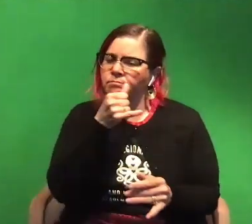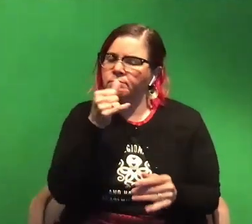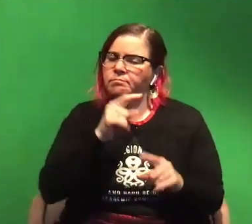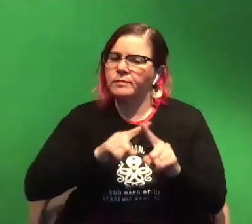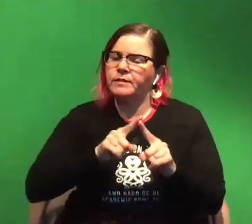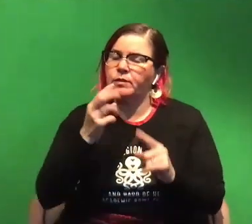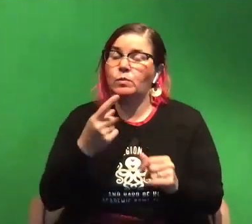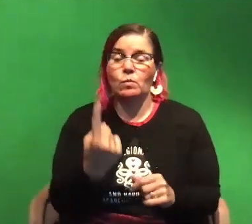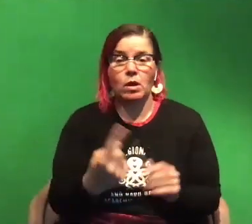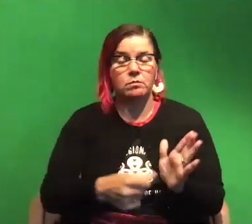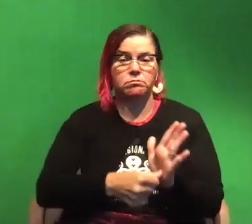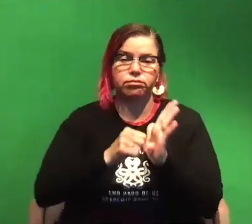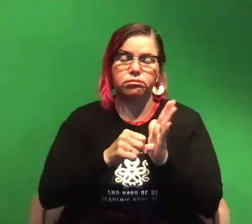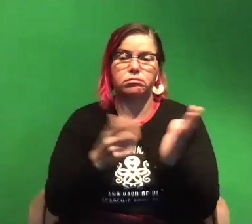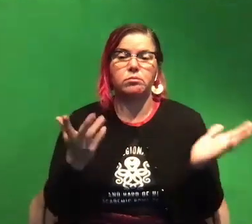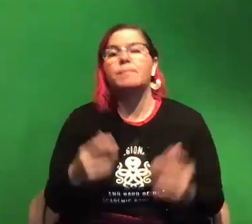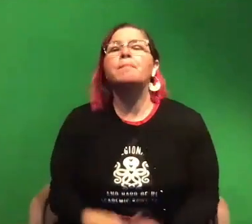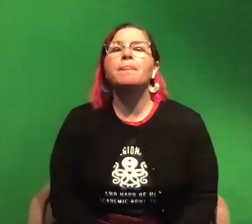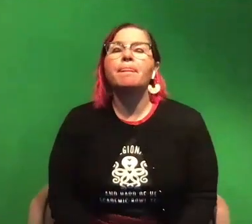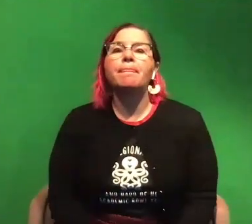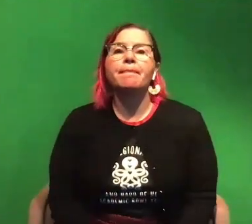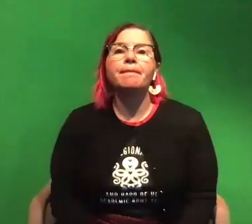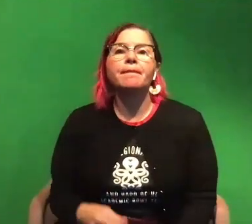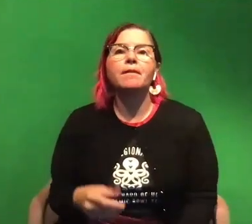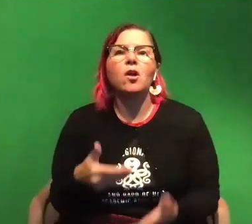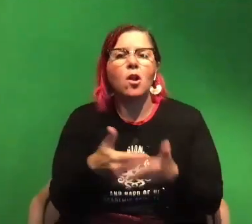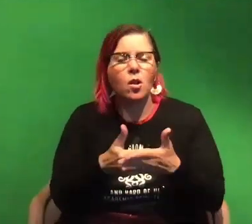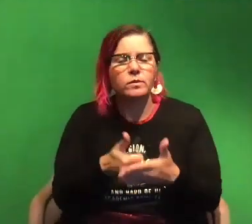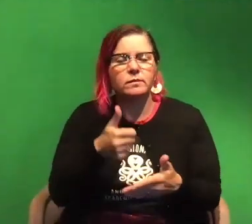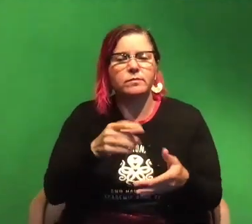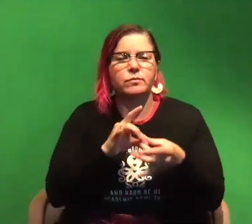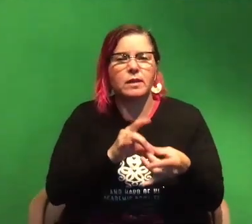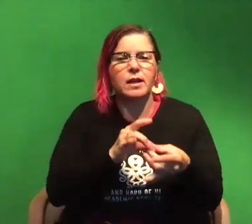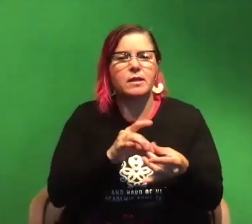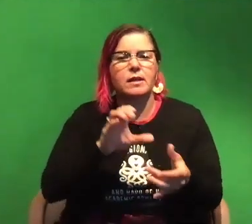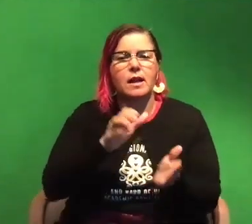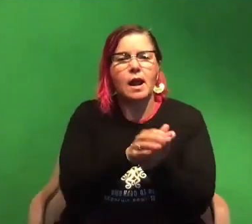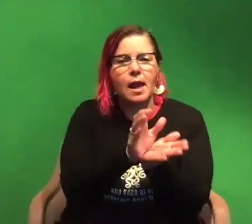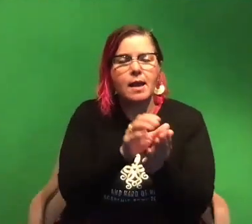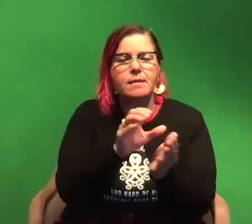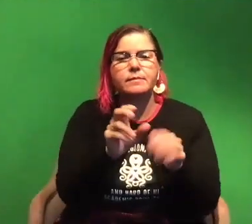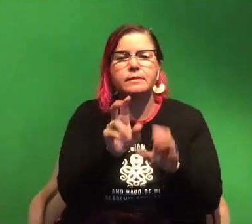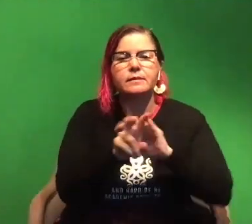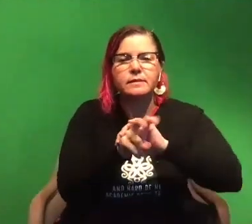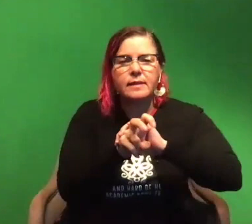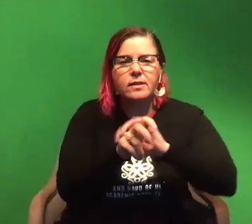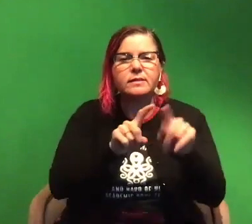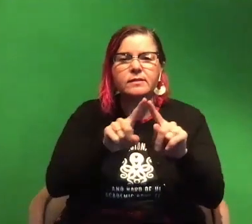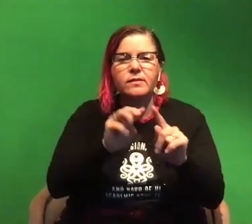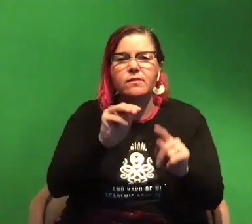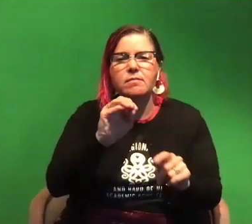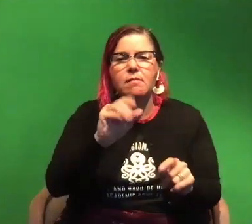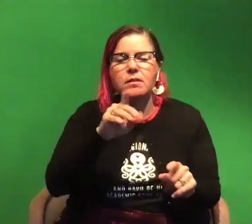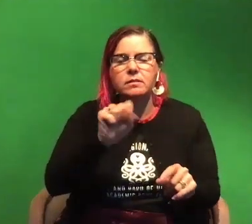But one in particular is that they are more closely related to clams and snails and other mollusks than they are